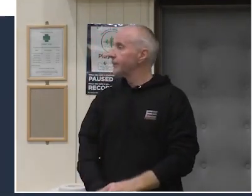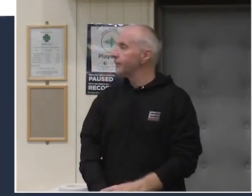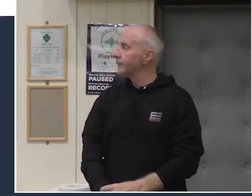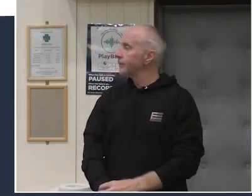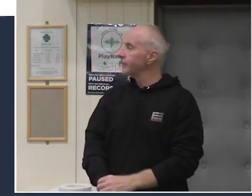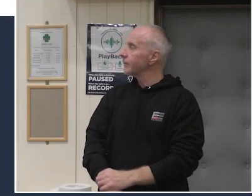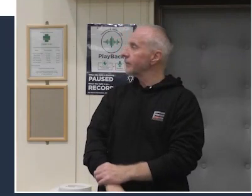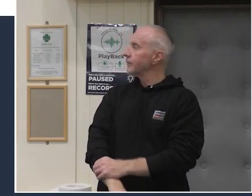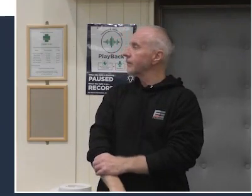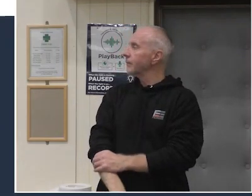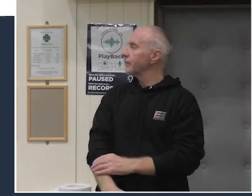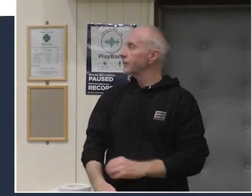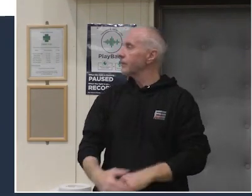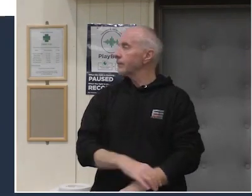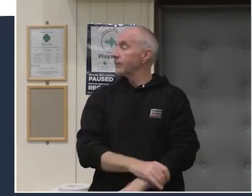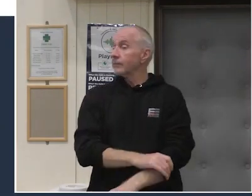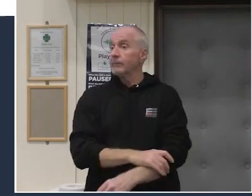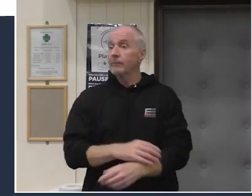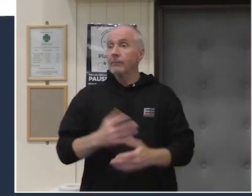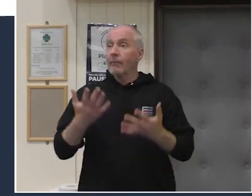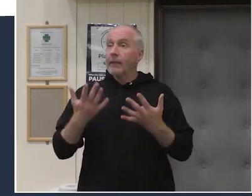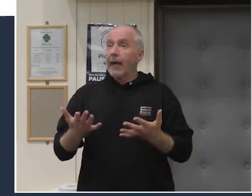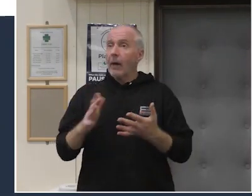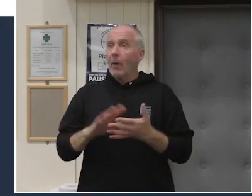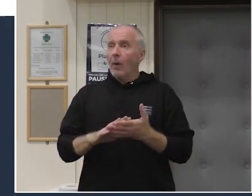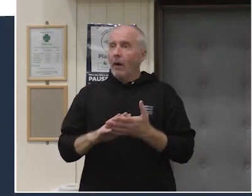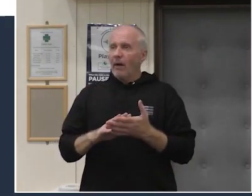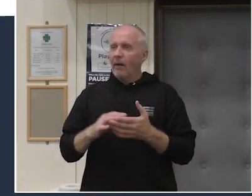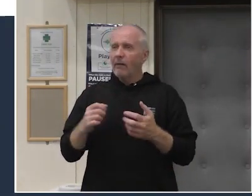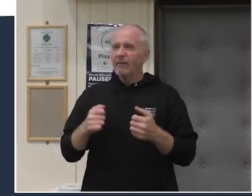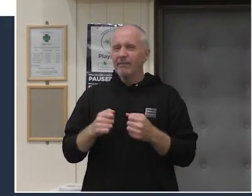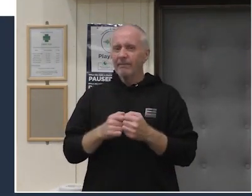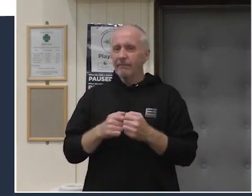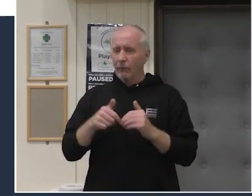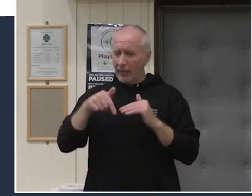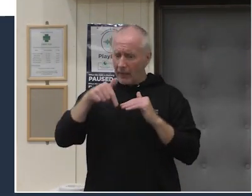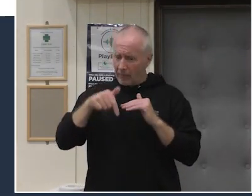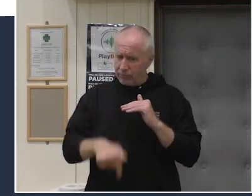now we're getting into the really hardcore stuff, I'm afraid, for just a short while.